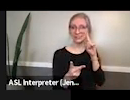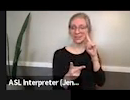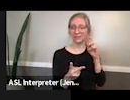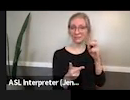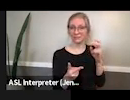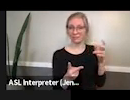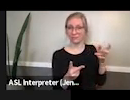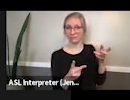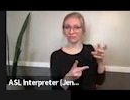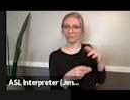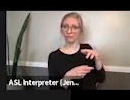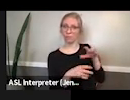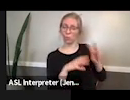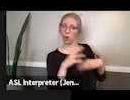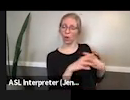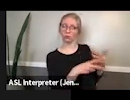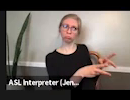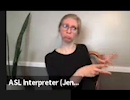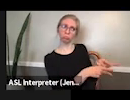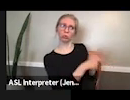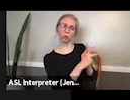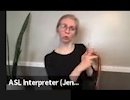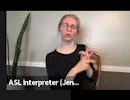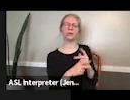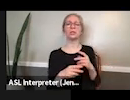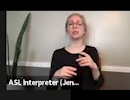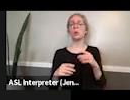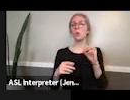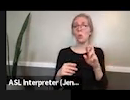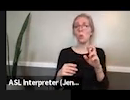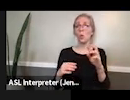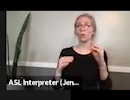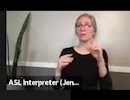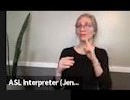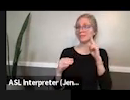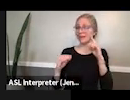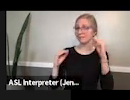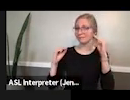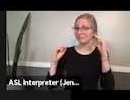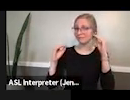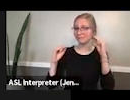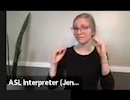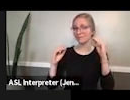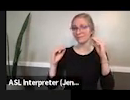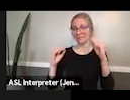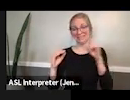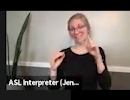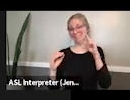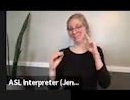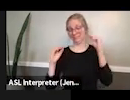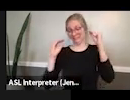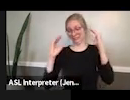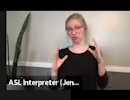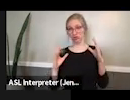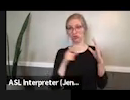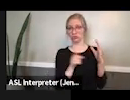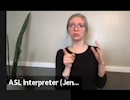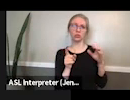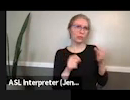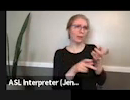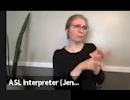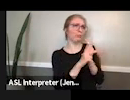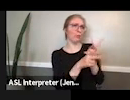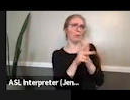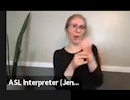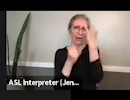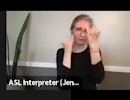that. Or teachers of the deaf, you'll draw from their skill set, but there are things we need to